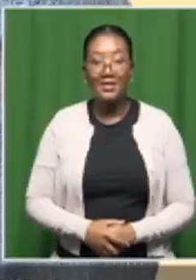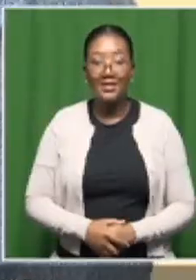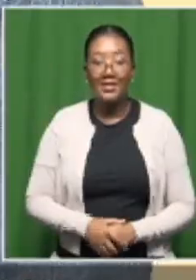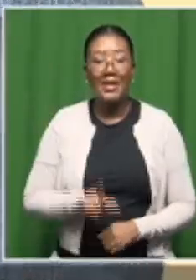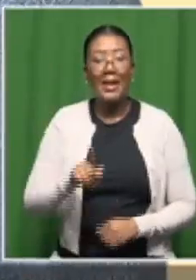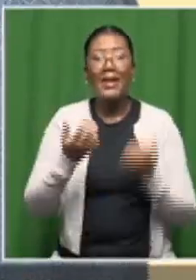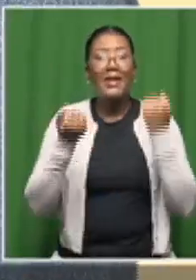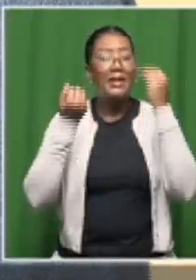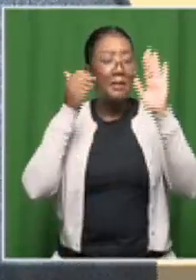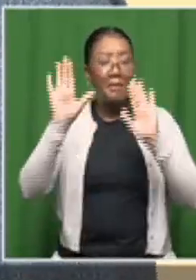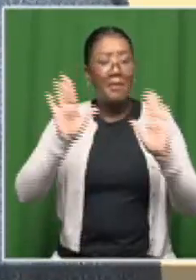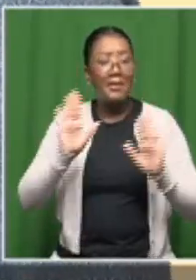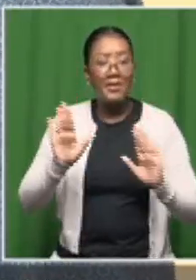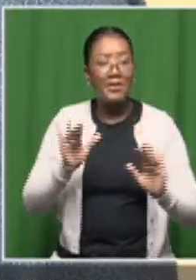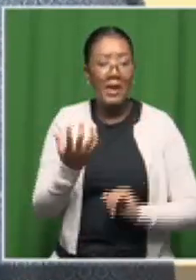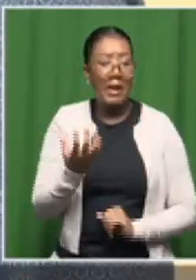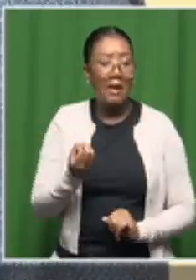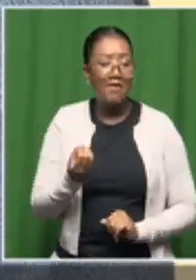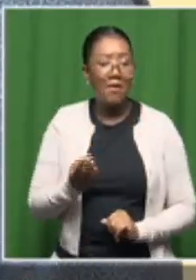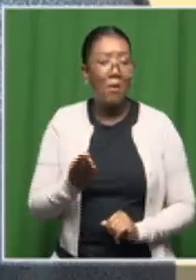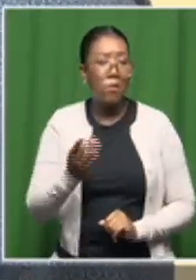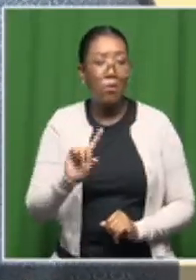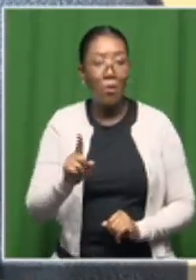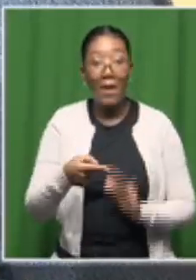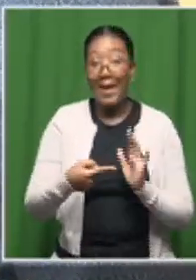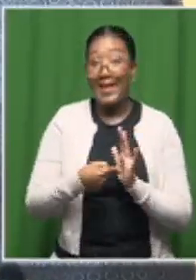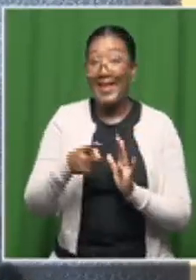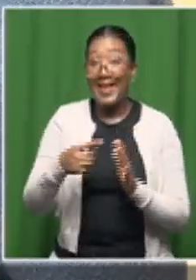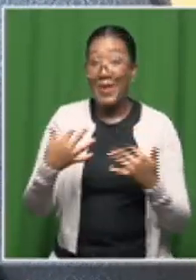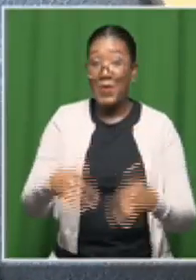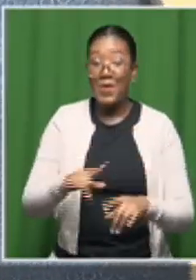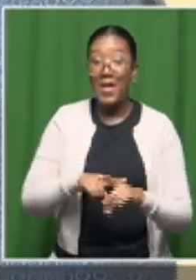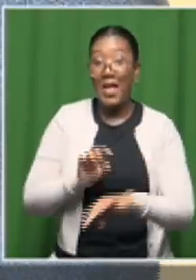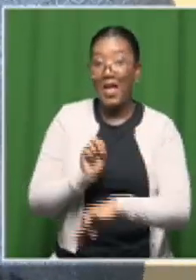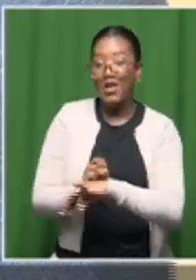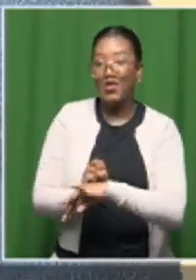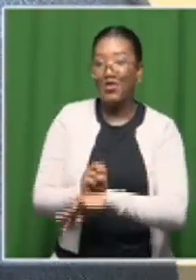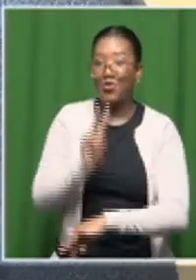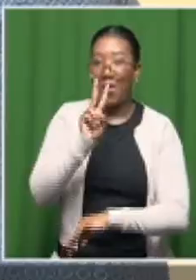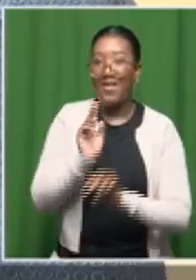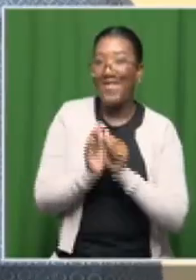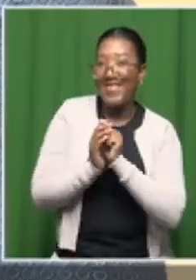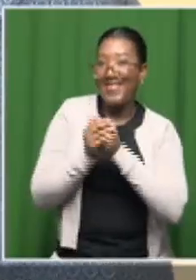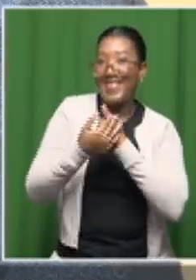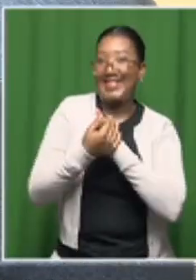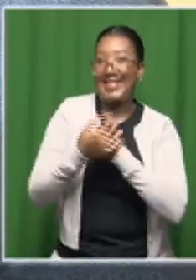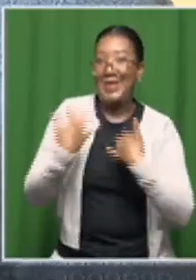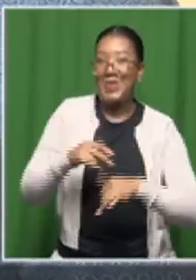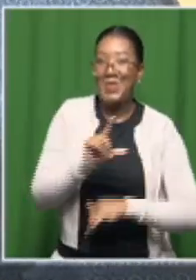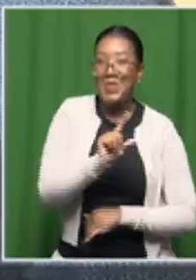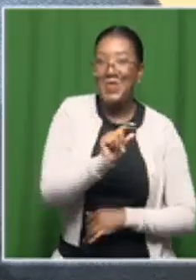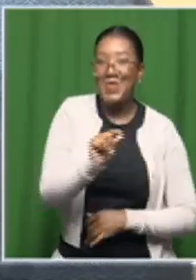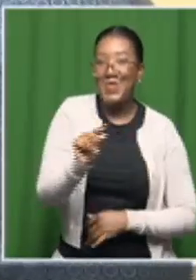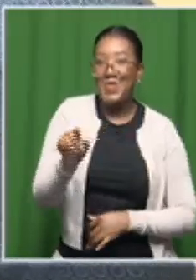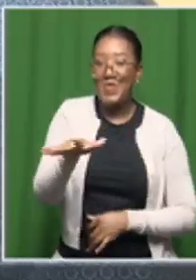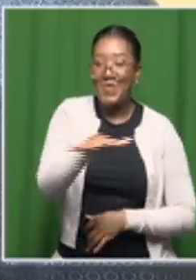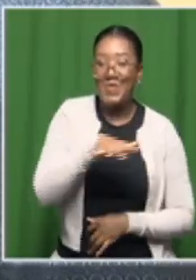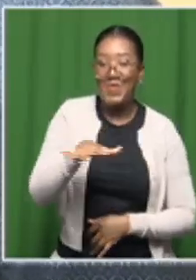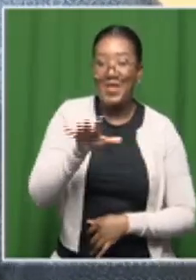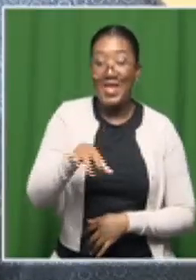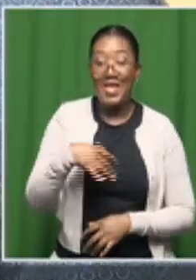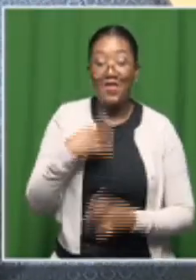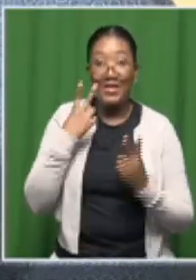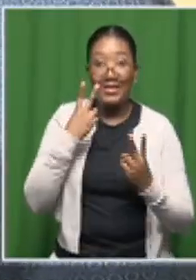precinct? As you earlier said, this is a hidden gem, but there are about 12 hidden gems within this hidden gem. So, if you look behind you, you